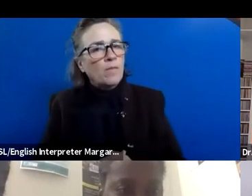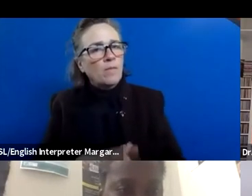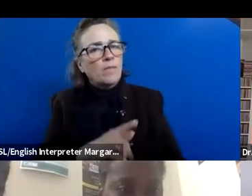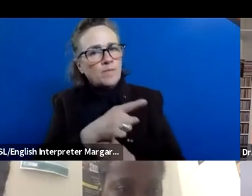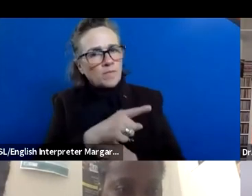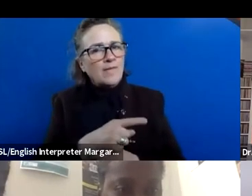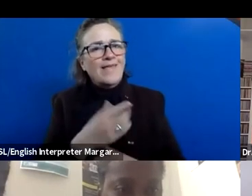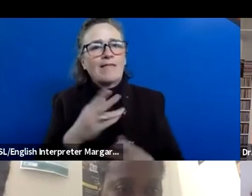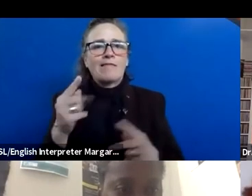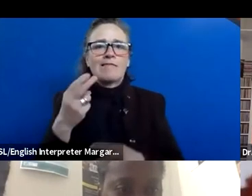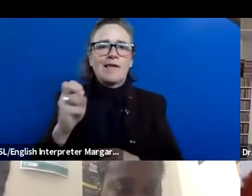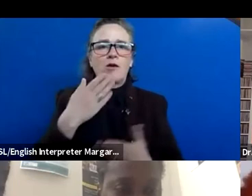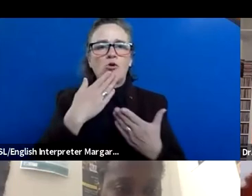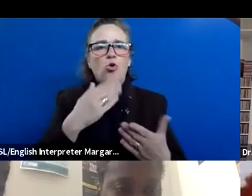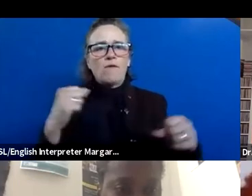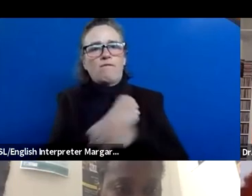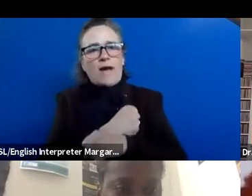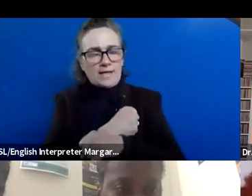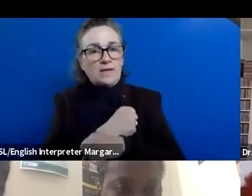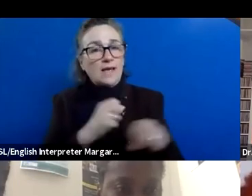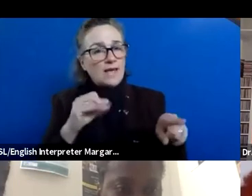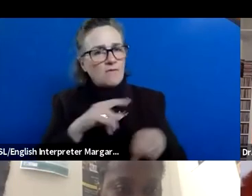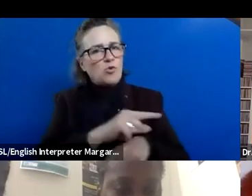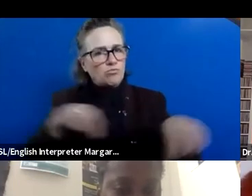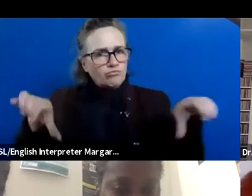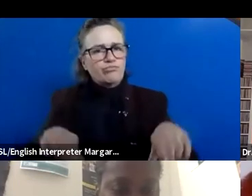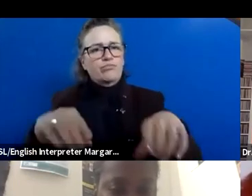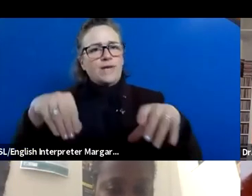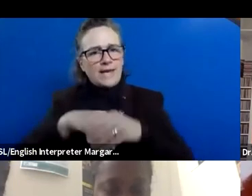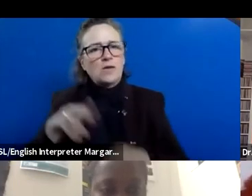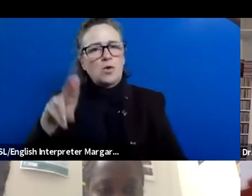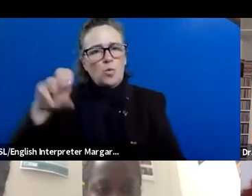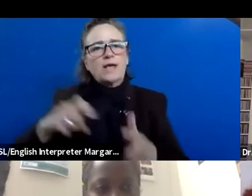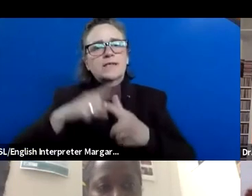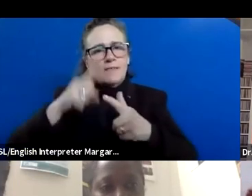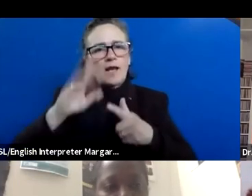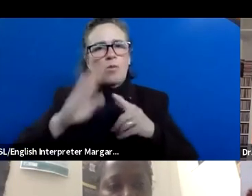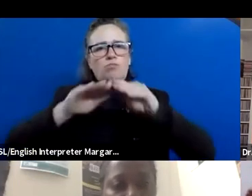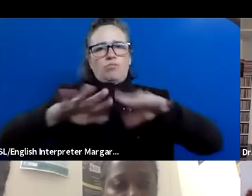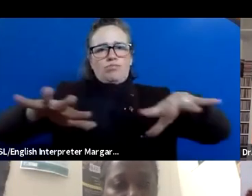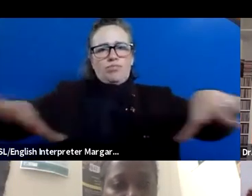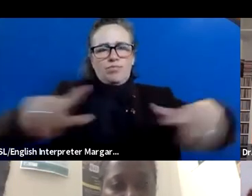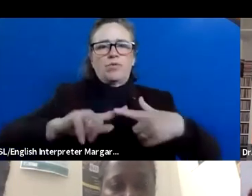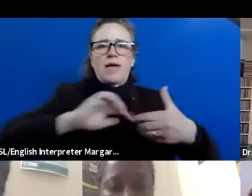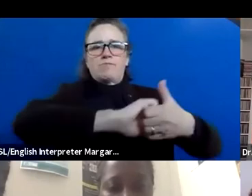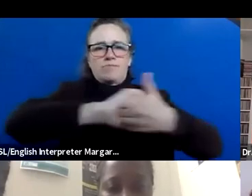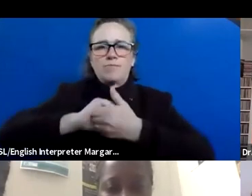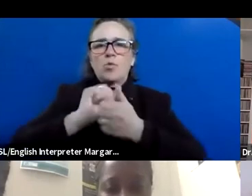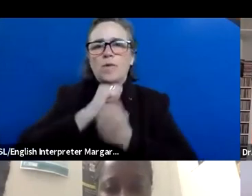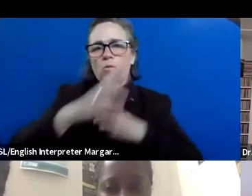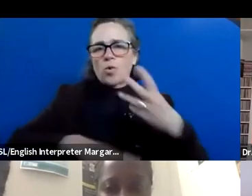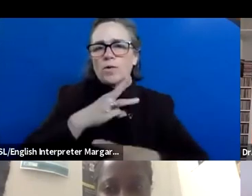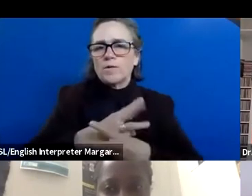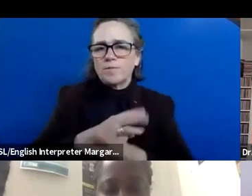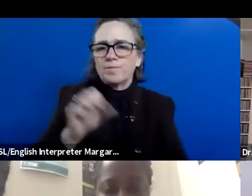things in a progressive direction here, it would indeed have ripple effect. It would indeed be solidarity, you know, of